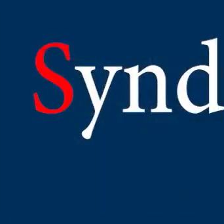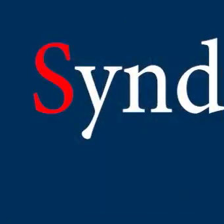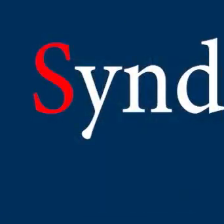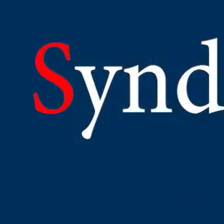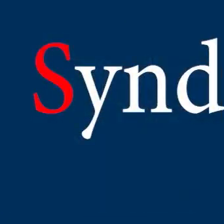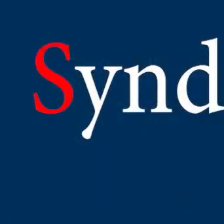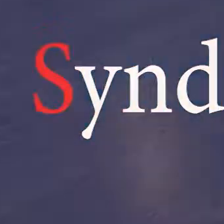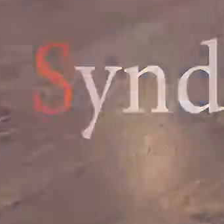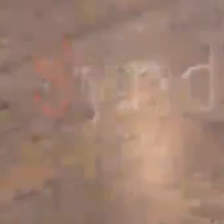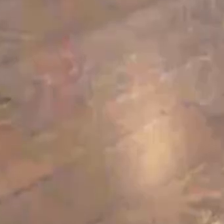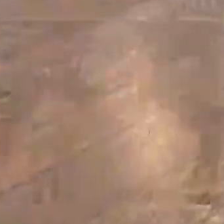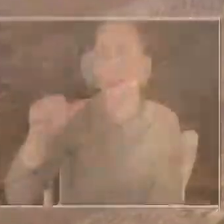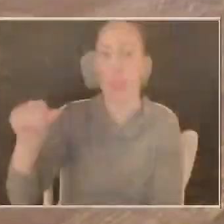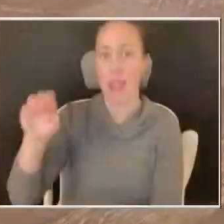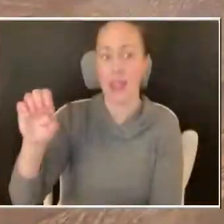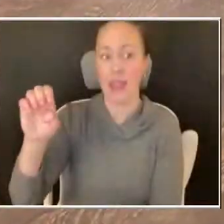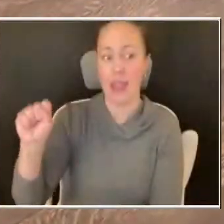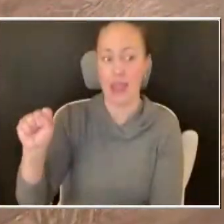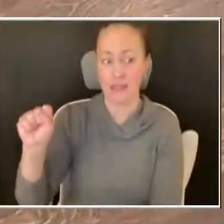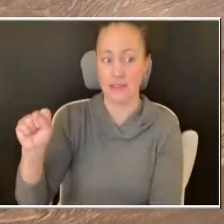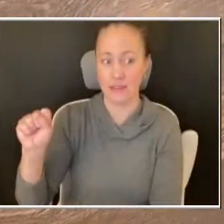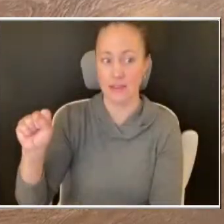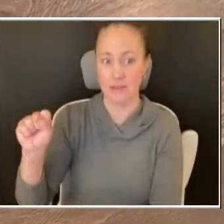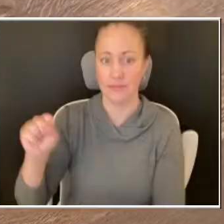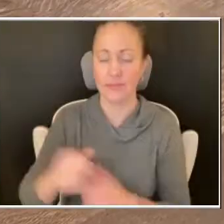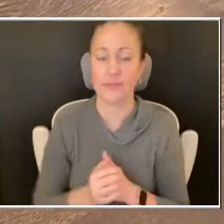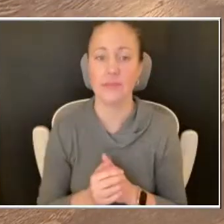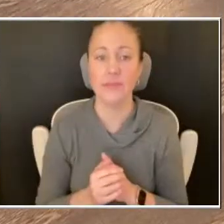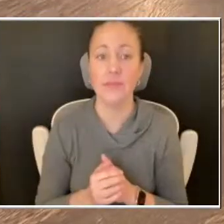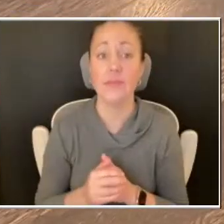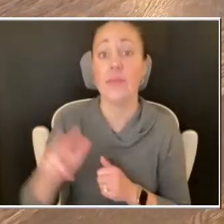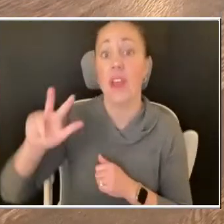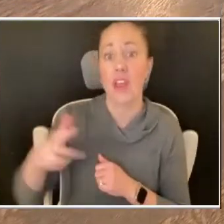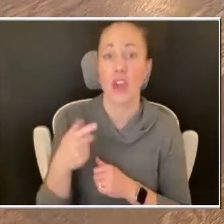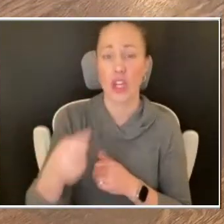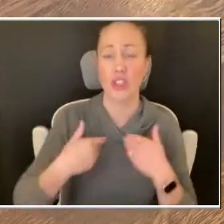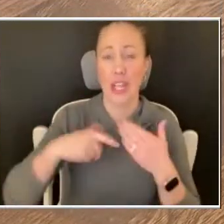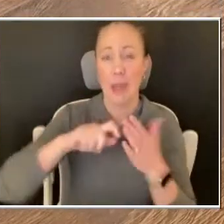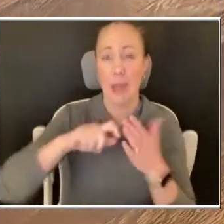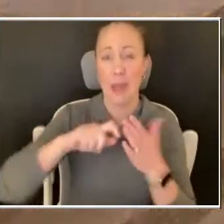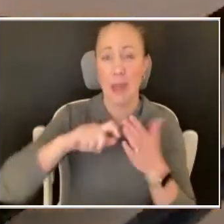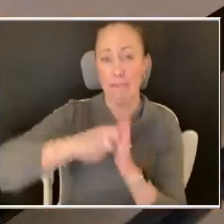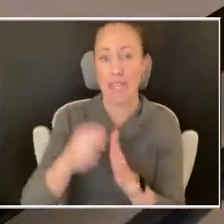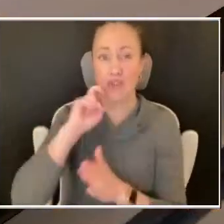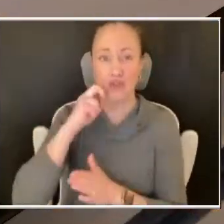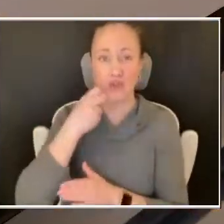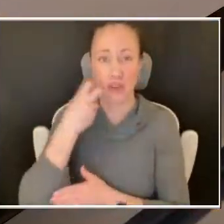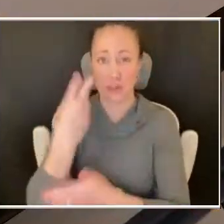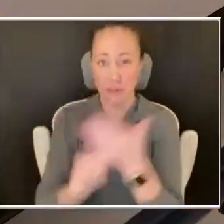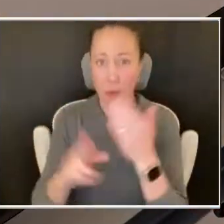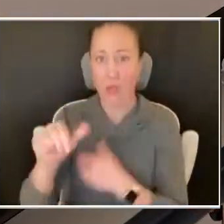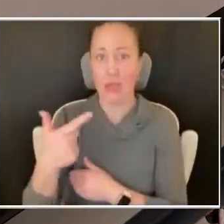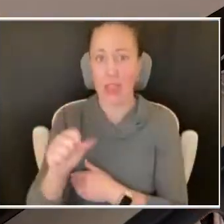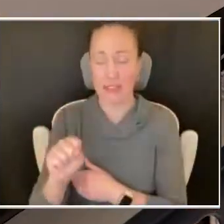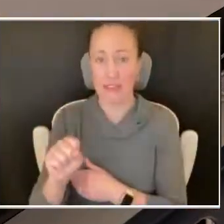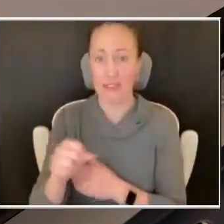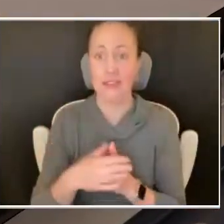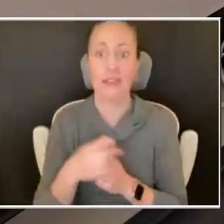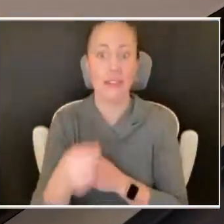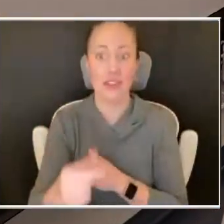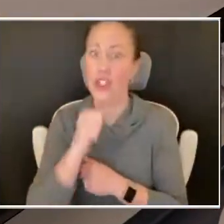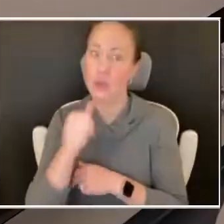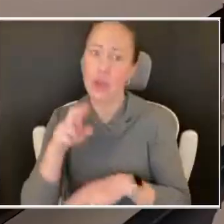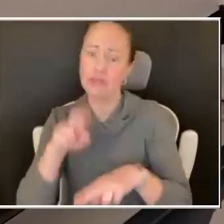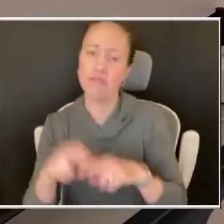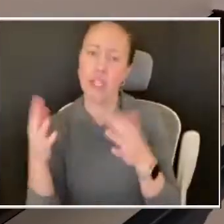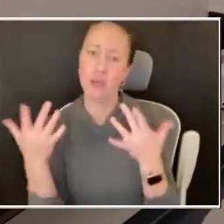or PAES. And 3, Kate had pinched nerves in both of her legs. Kate wouldn't just sit out a game or 2, she